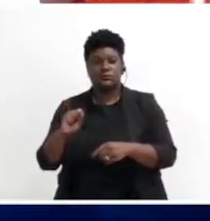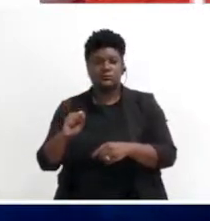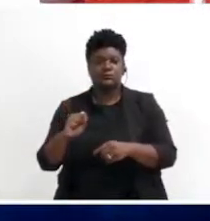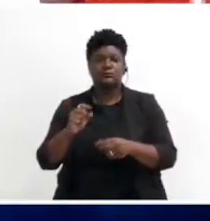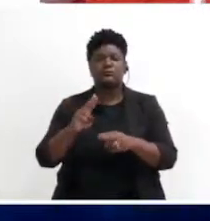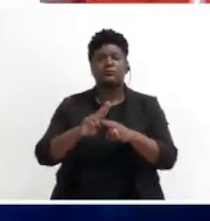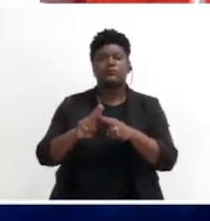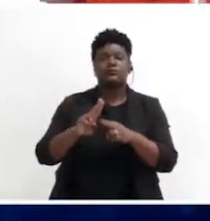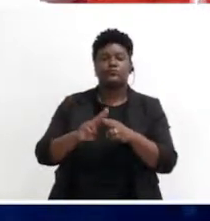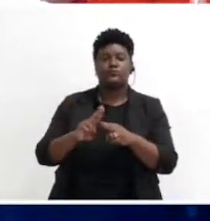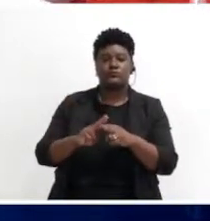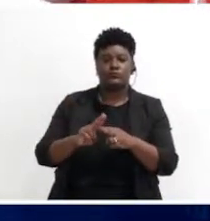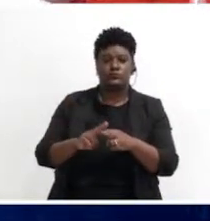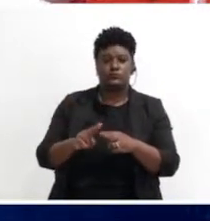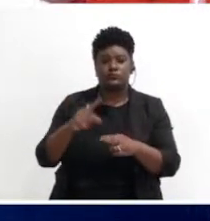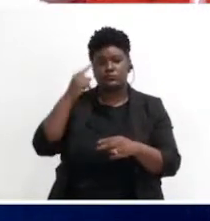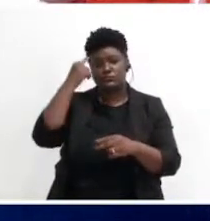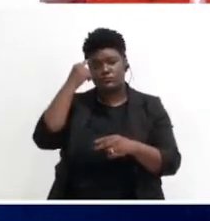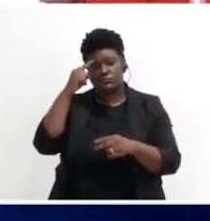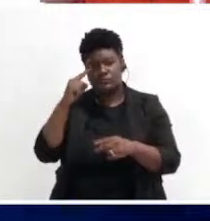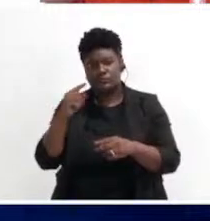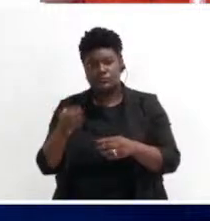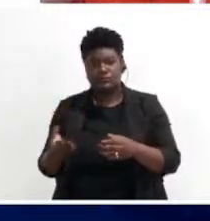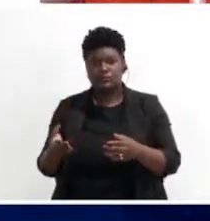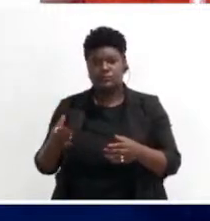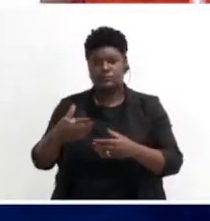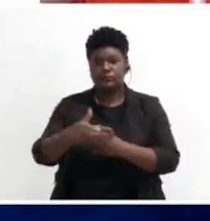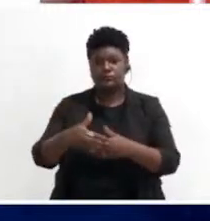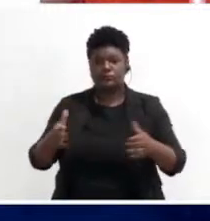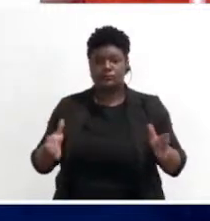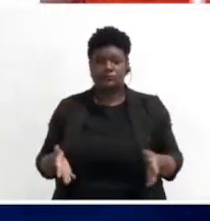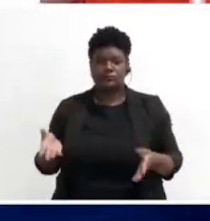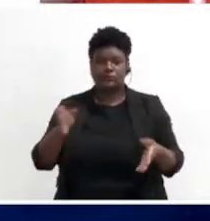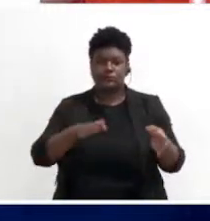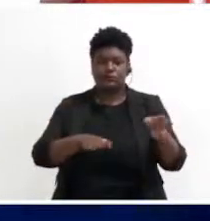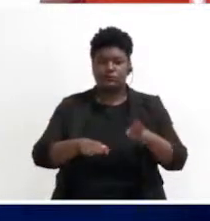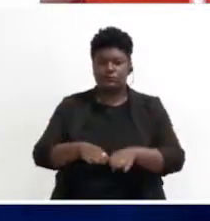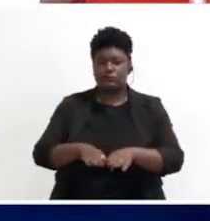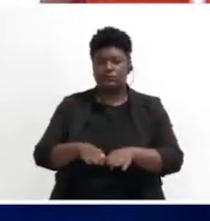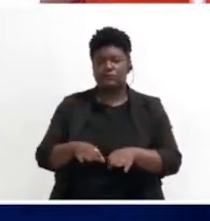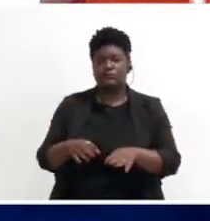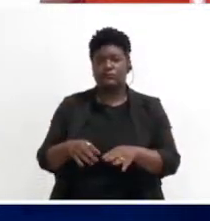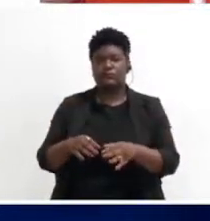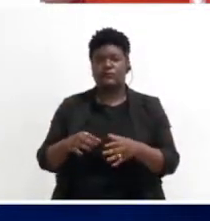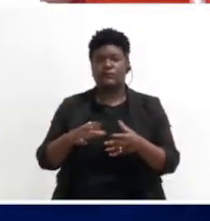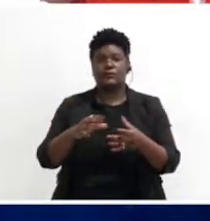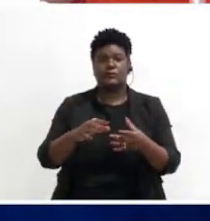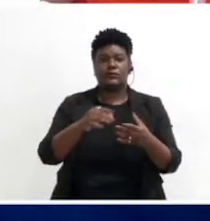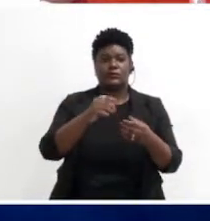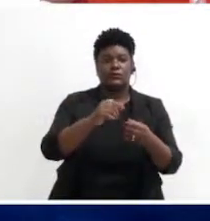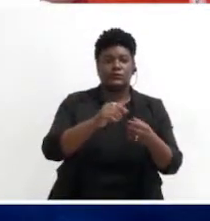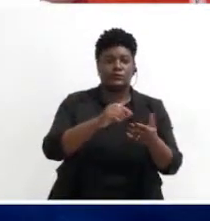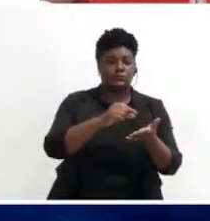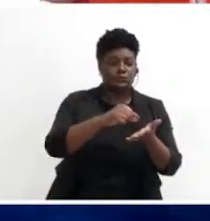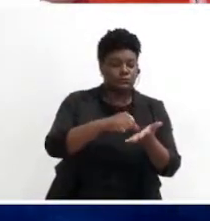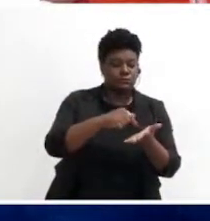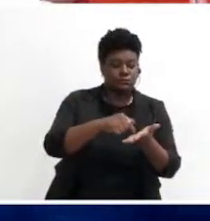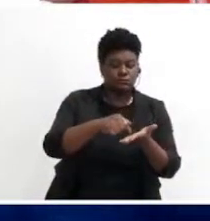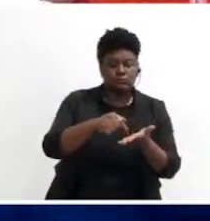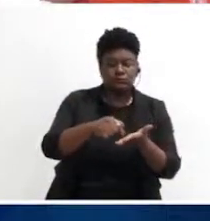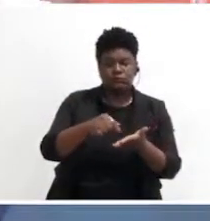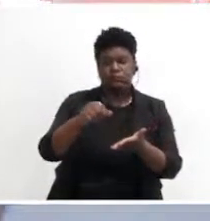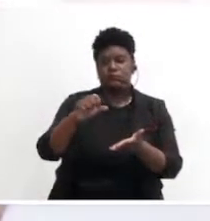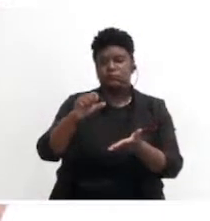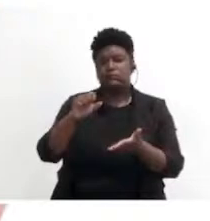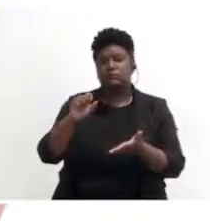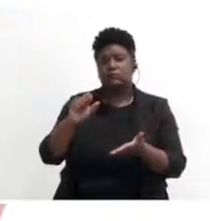package TSV parts are maybe on a 20 or 30 micron pitch. So the advantage here